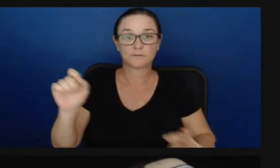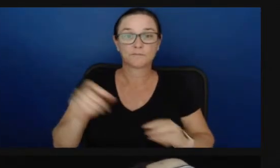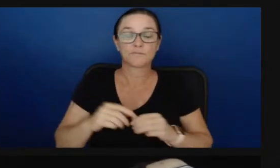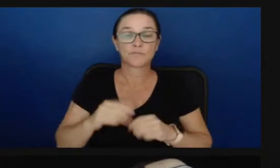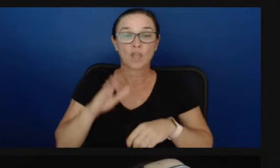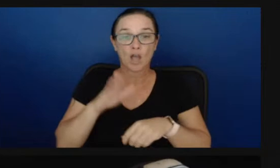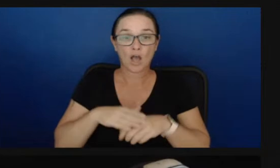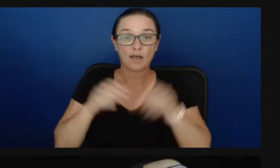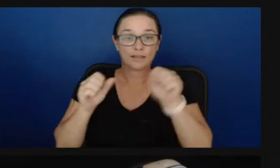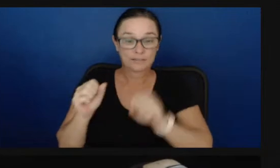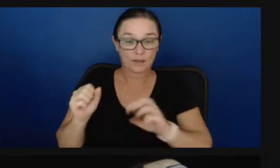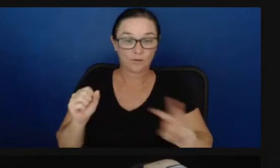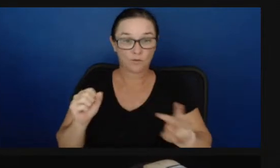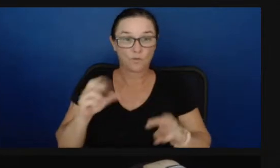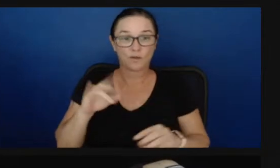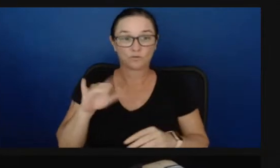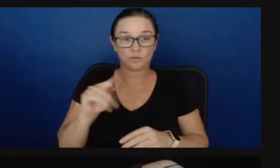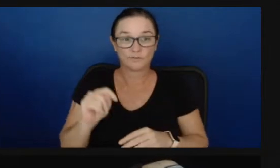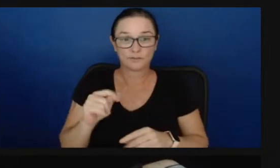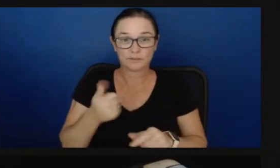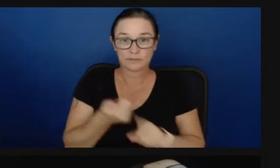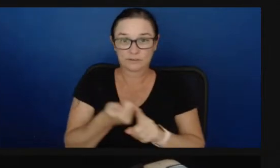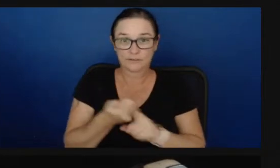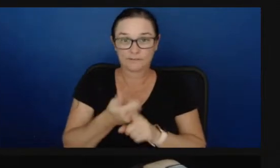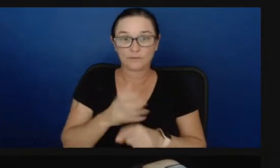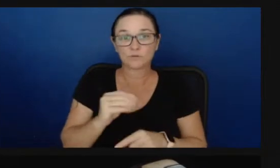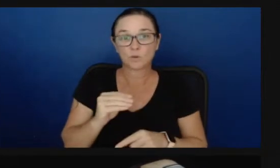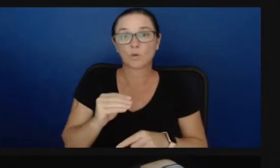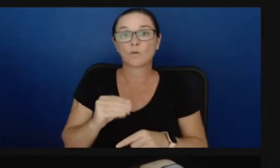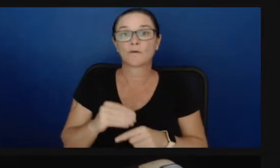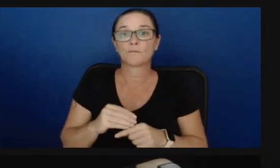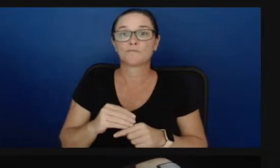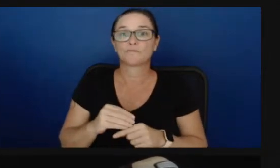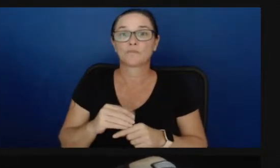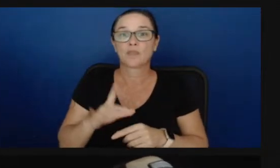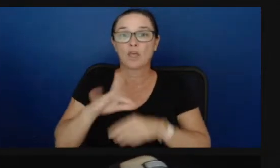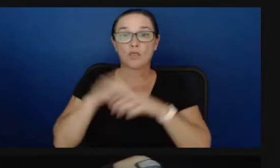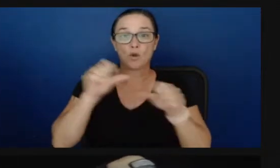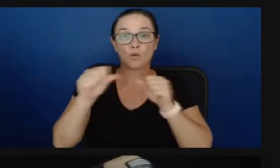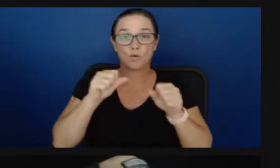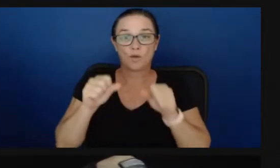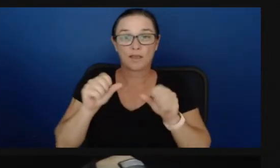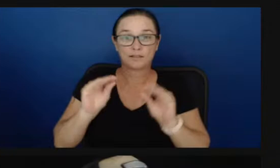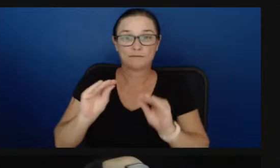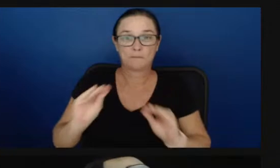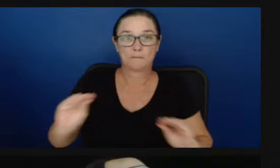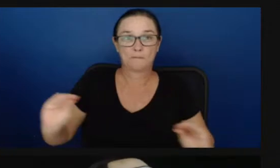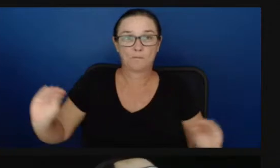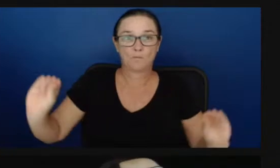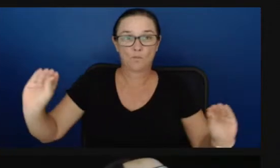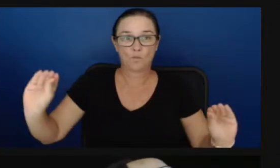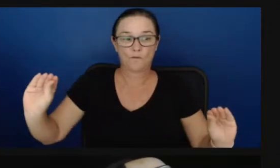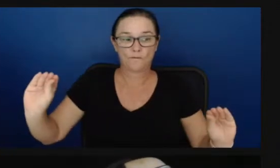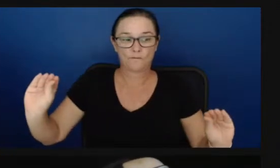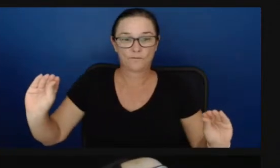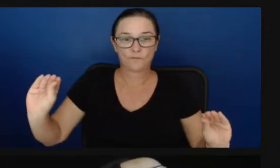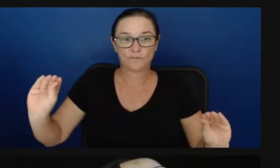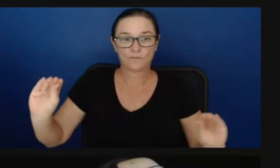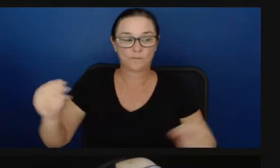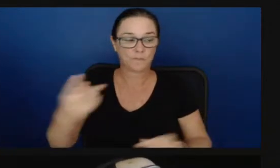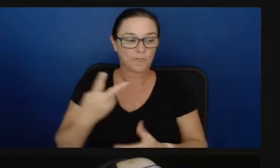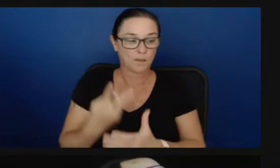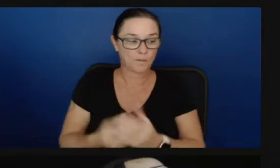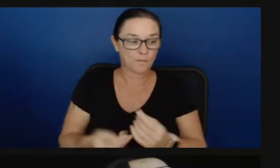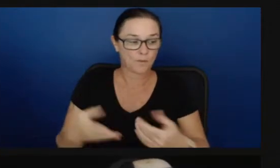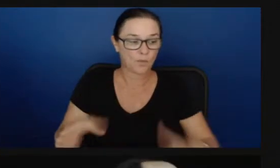itself. Right there. So the earthquakes have essentially moved from where they were in both directions there. These